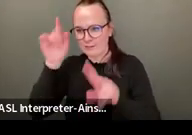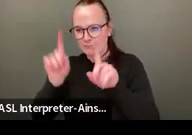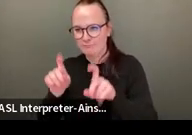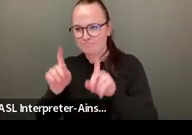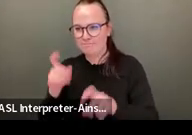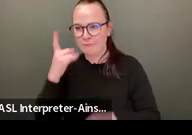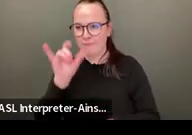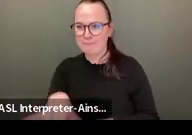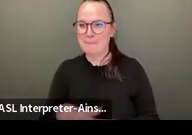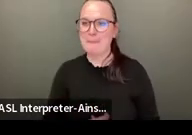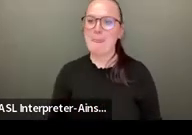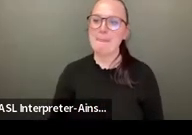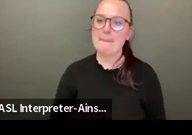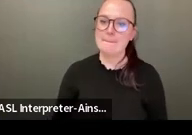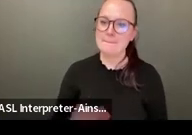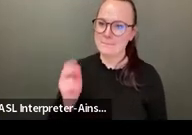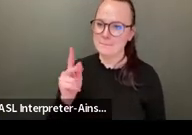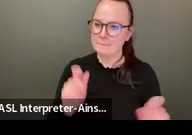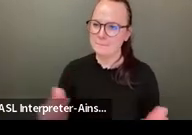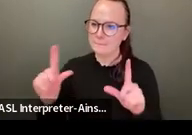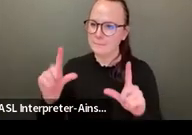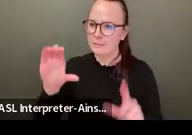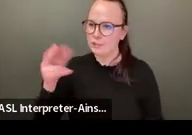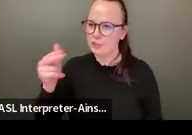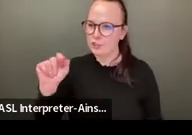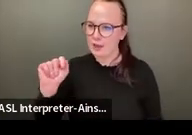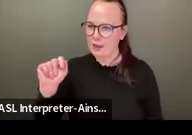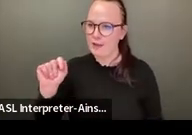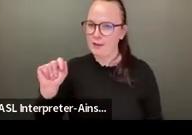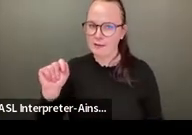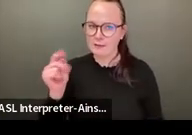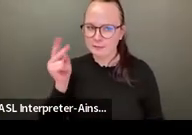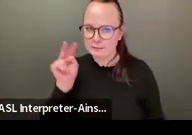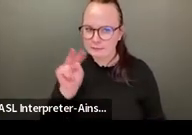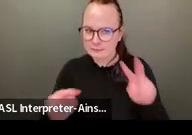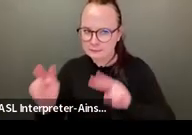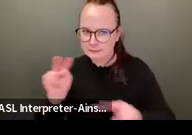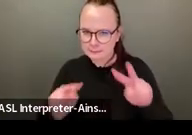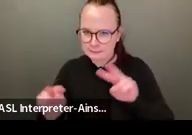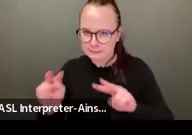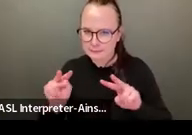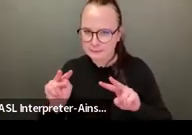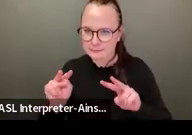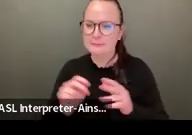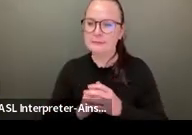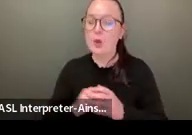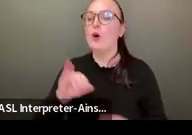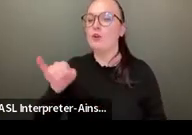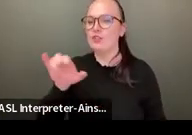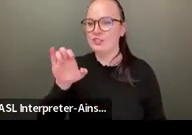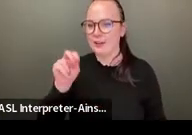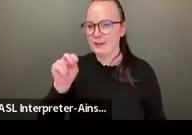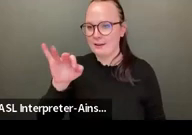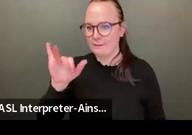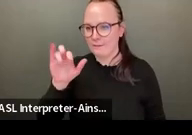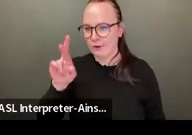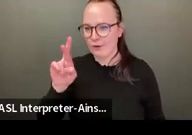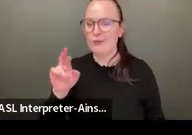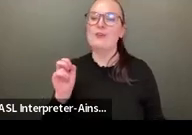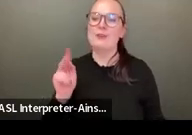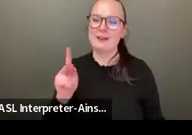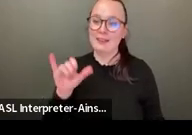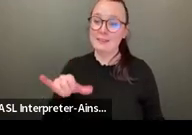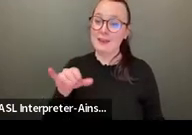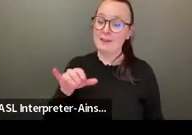I'm just going to pop up the chat really quick. Oh, that's Jennifer. Okay. So that's section 4A.